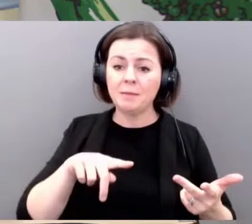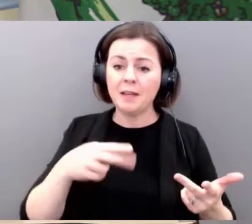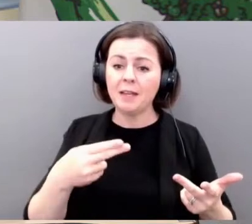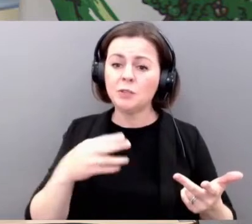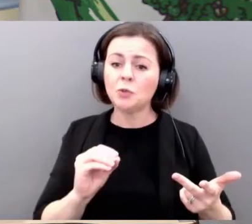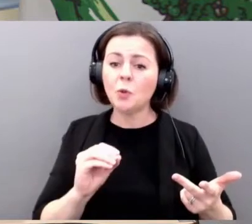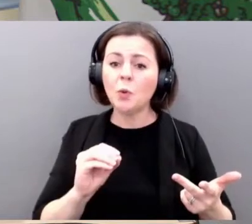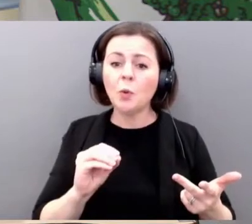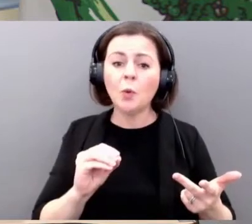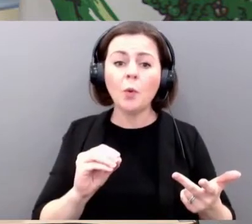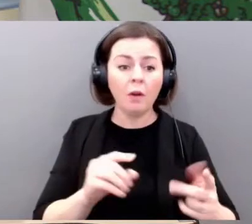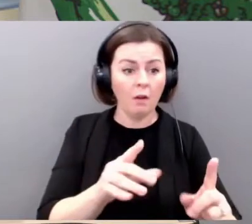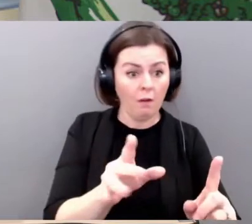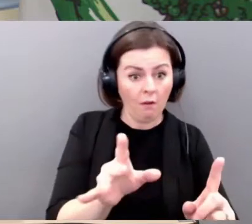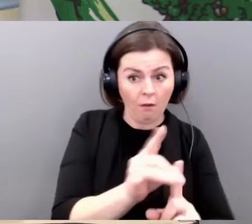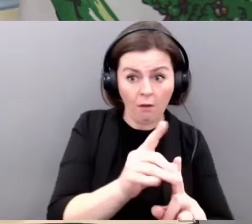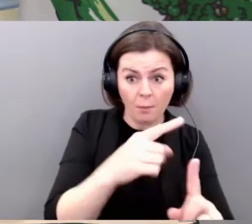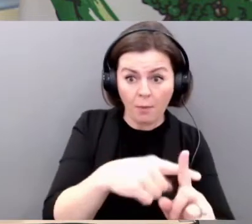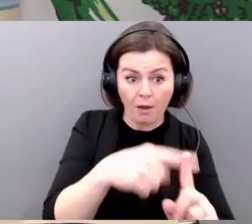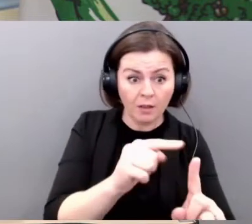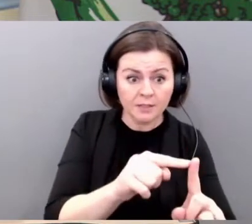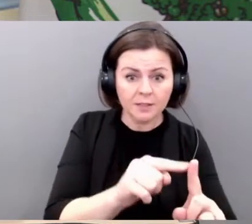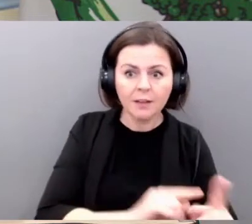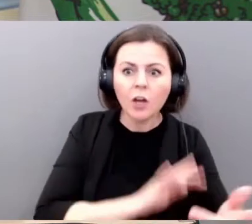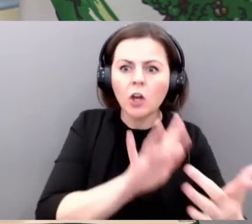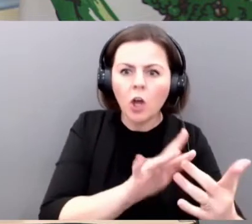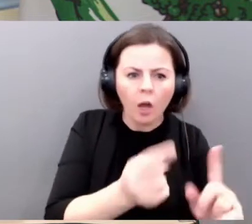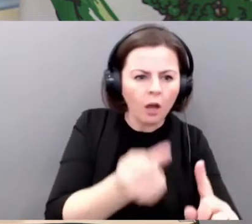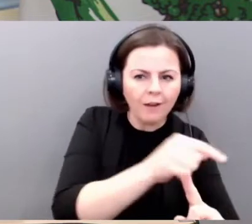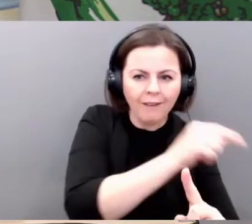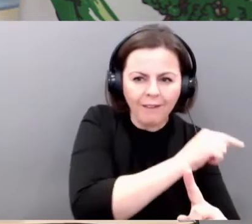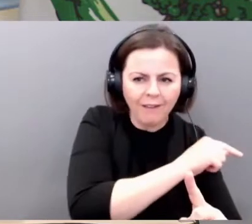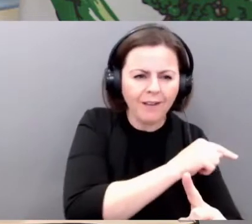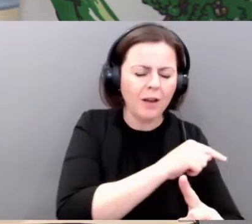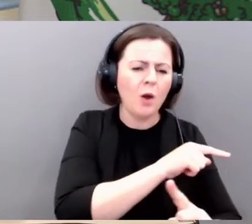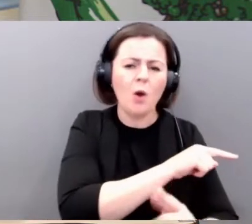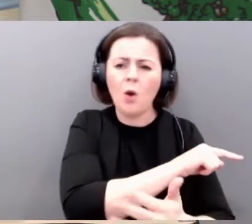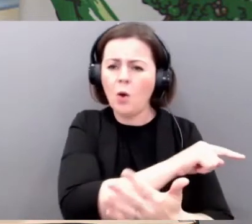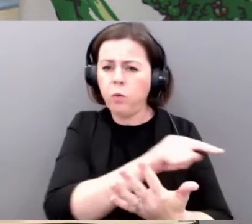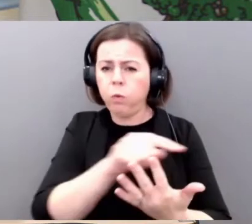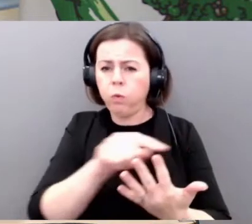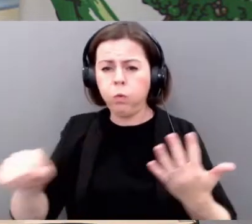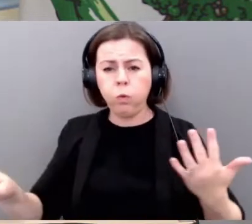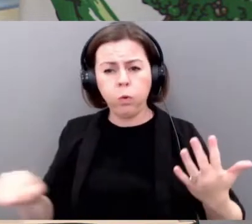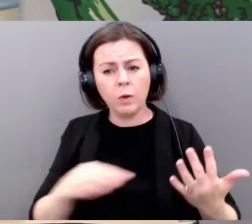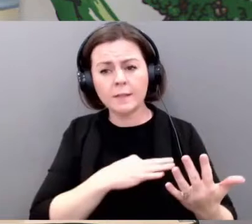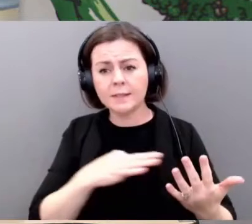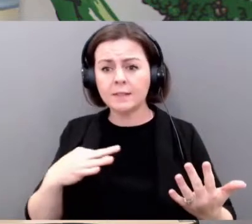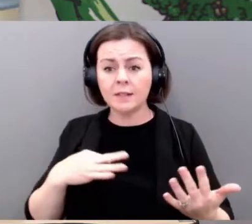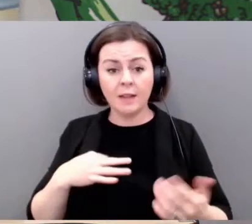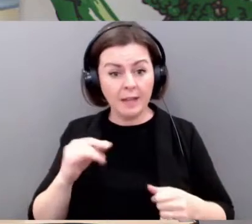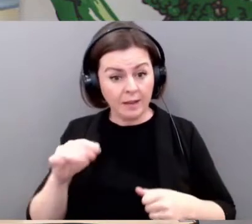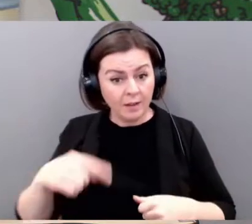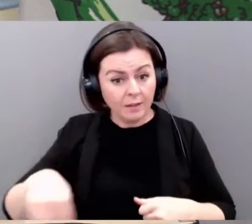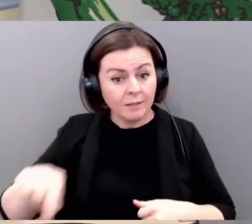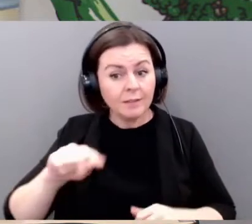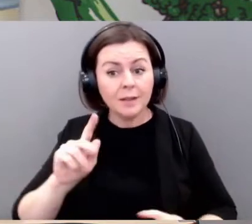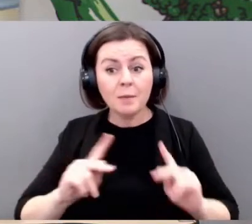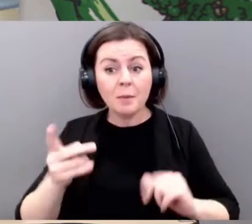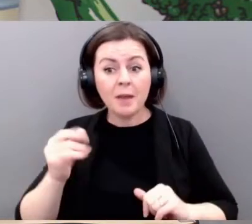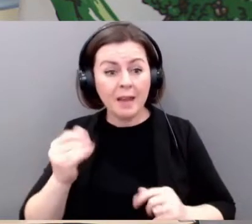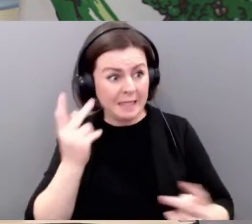more. I think if Islanders really saw how these individuals go about their work every day,